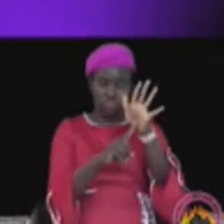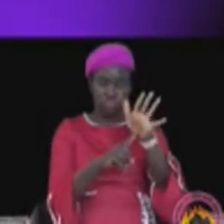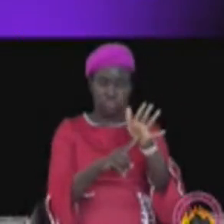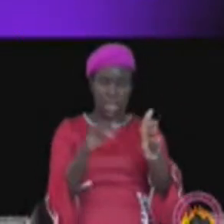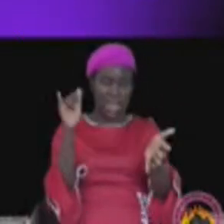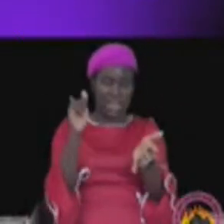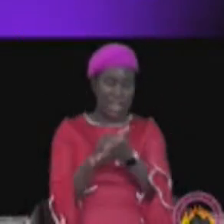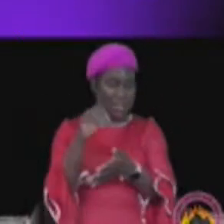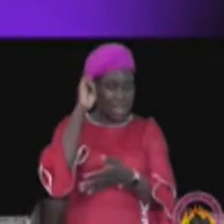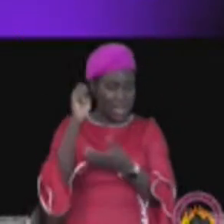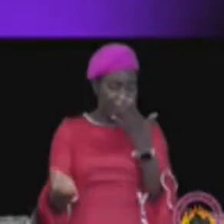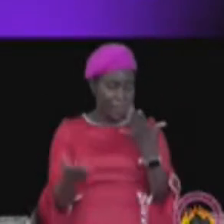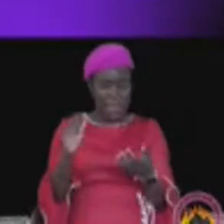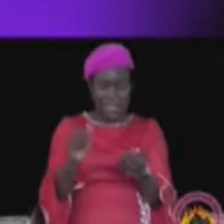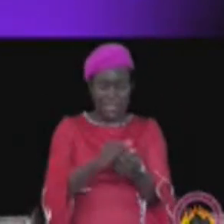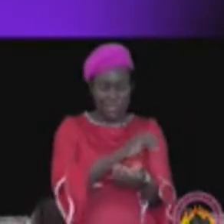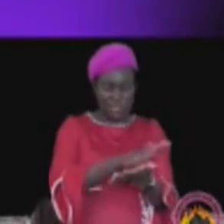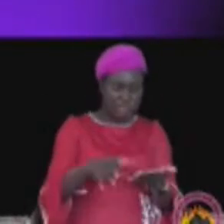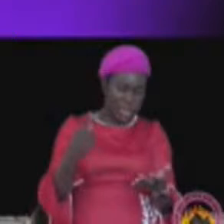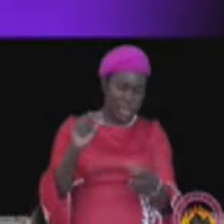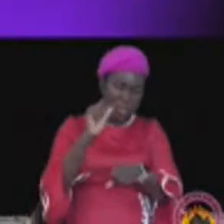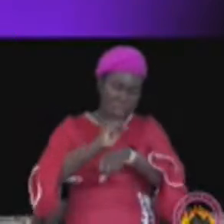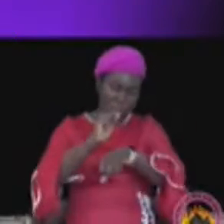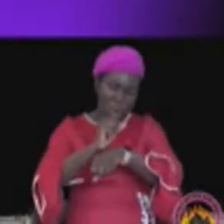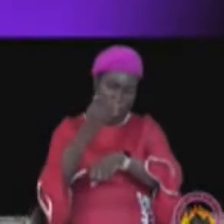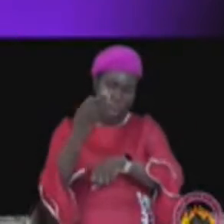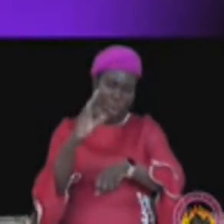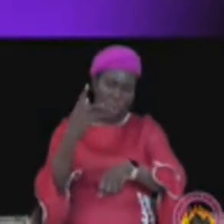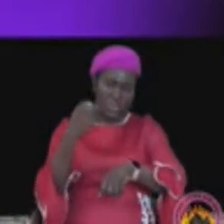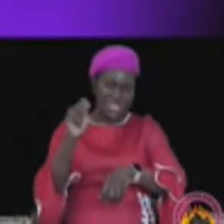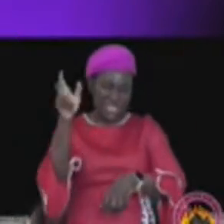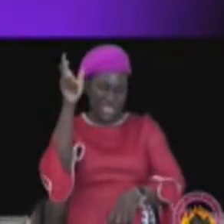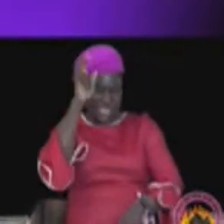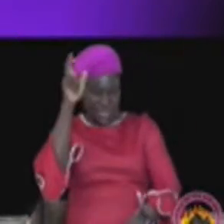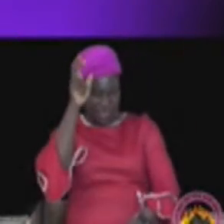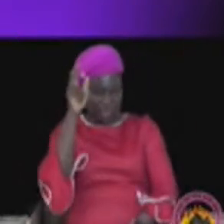that he might destroy the works of the devil.